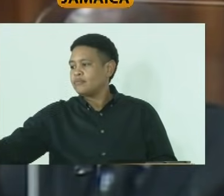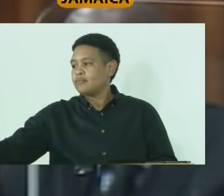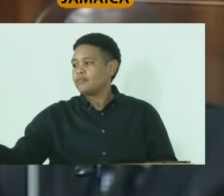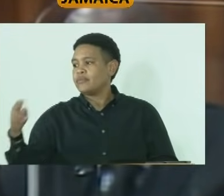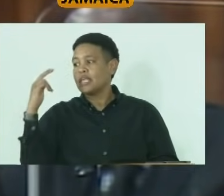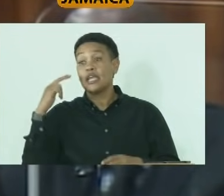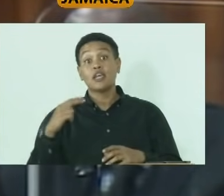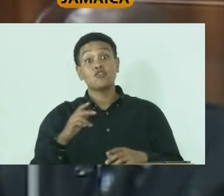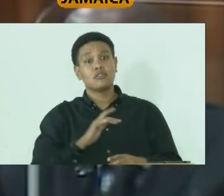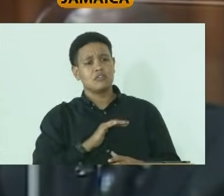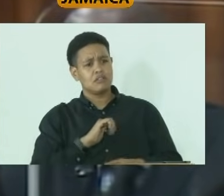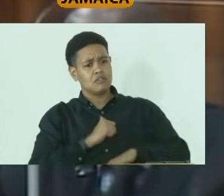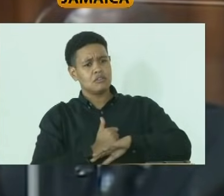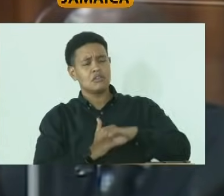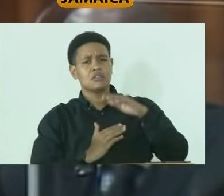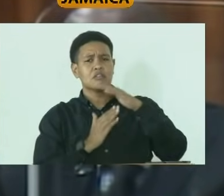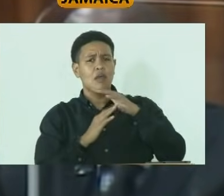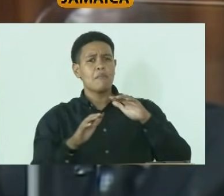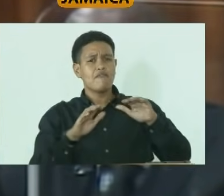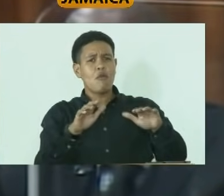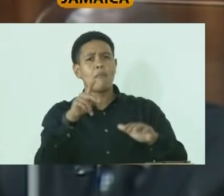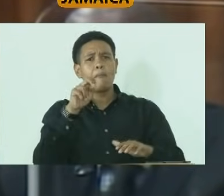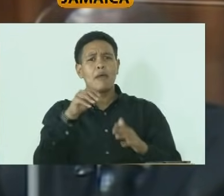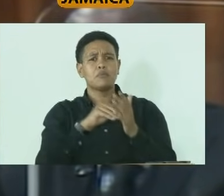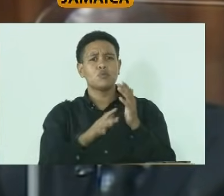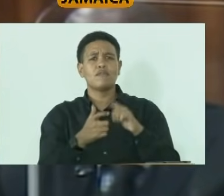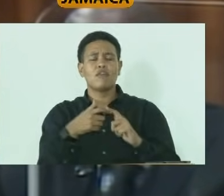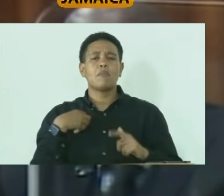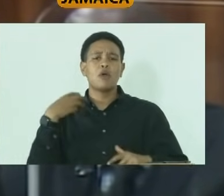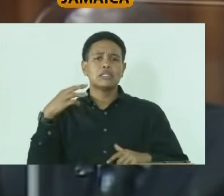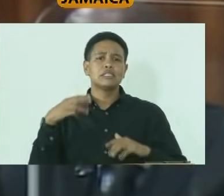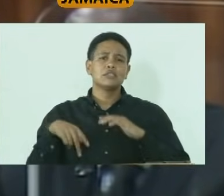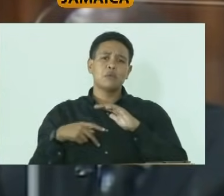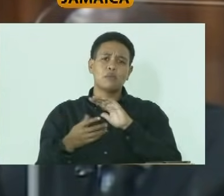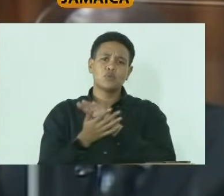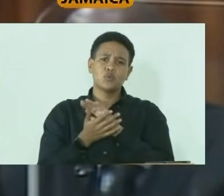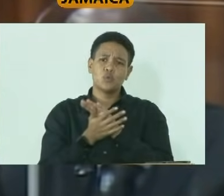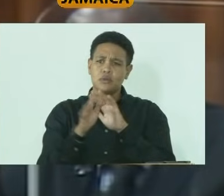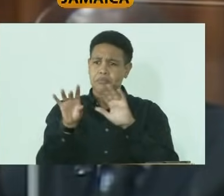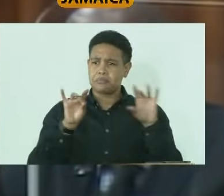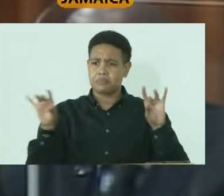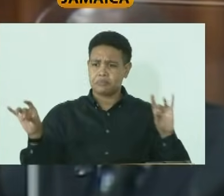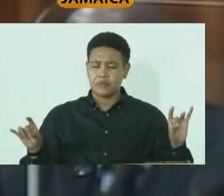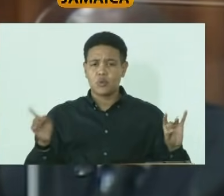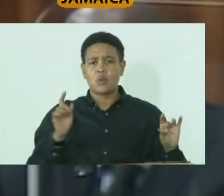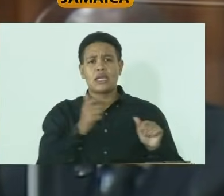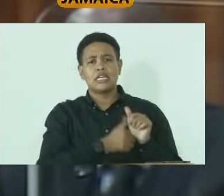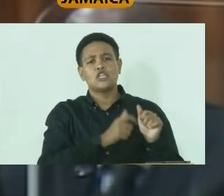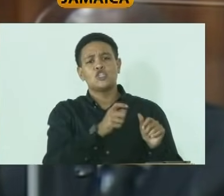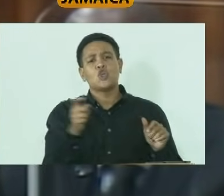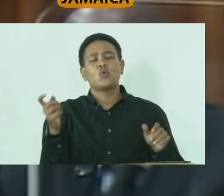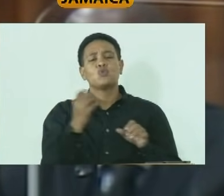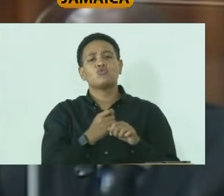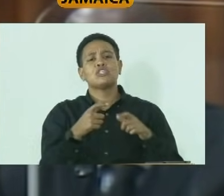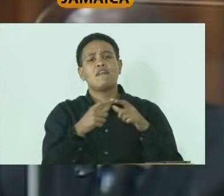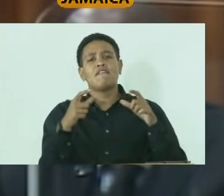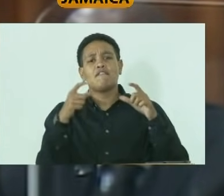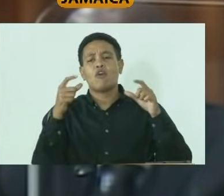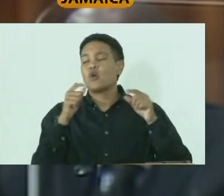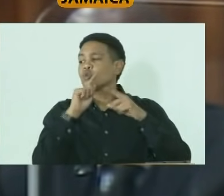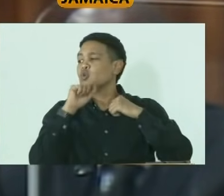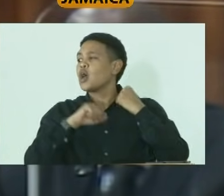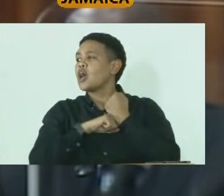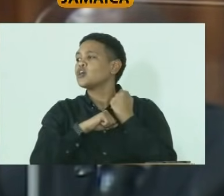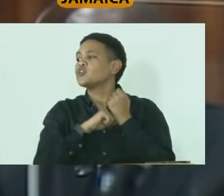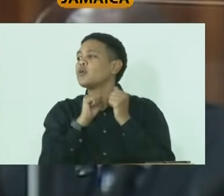PEP students from all 16 primary schools in the constituency, where each awardee received vouchers to